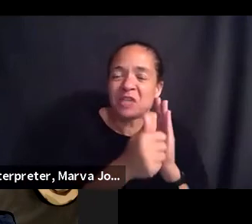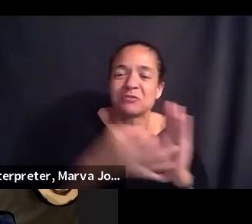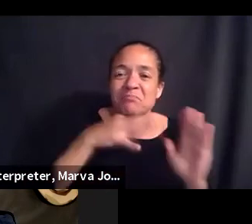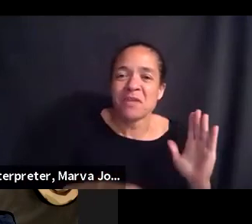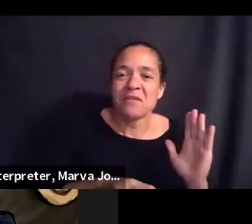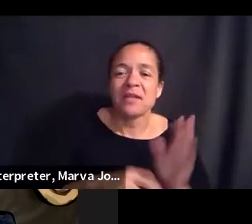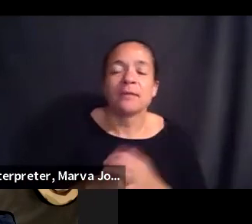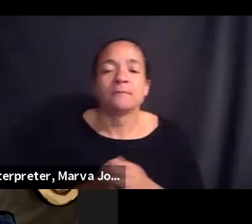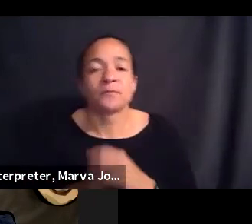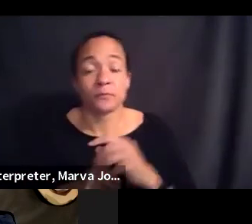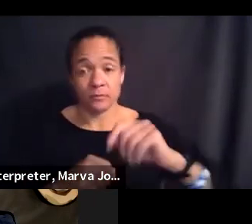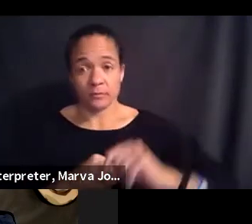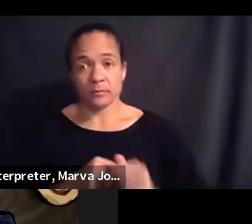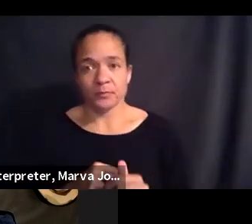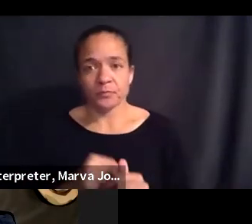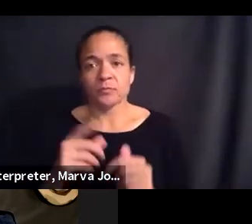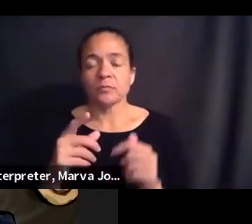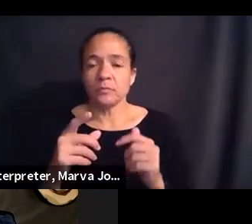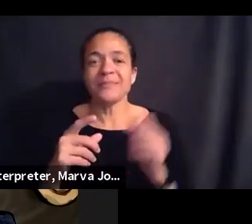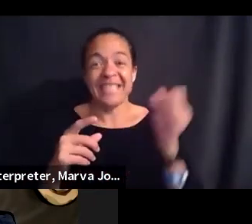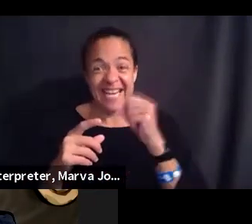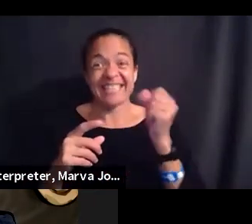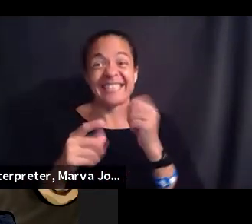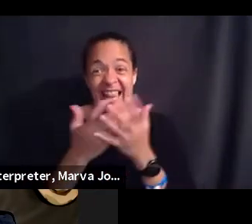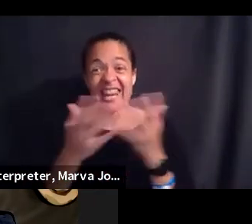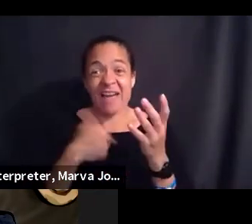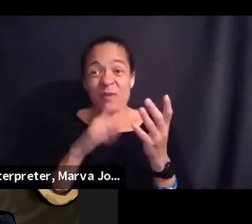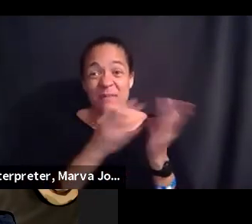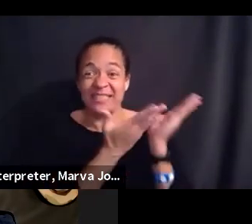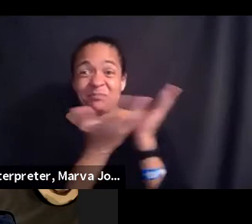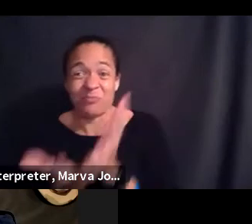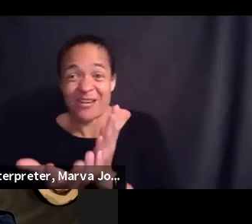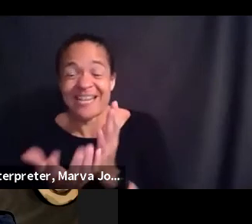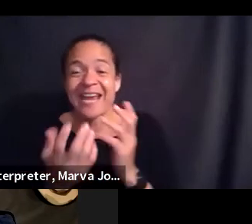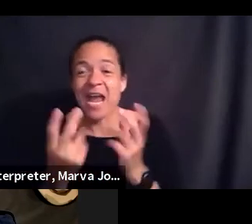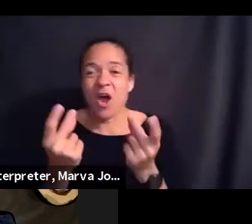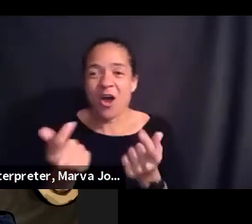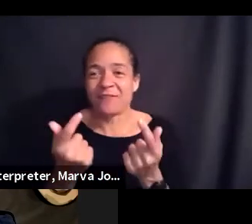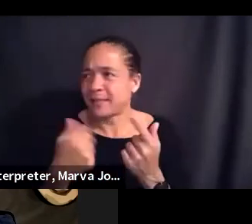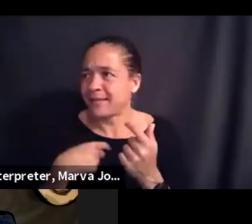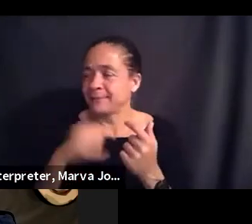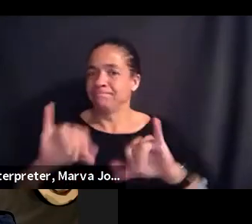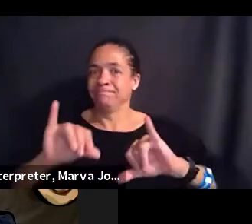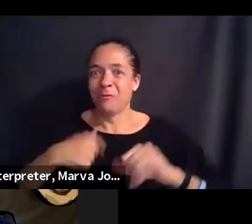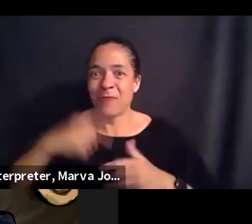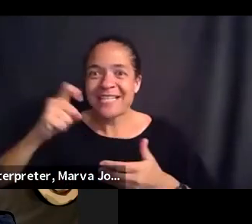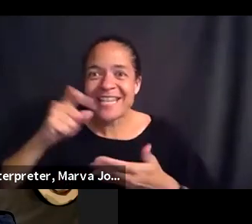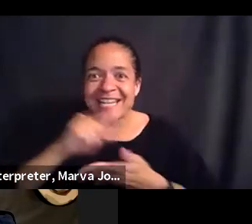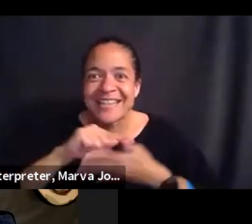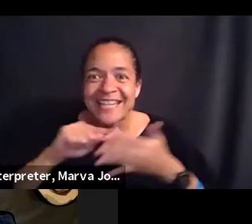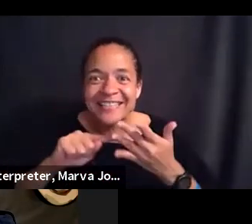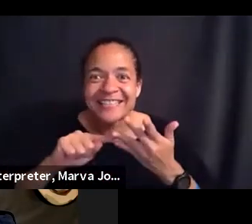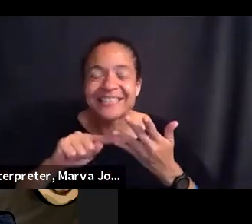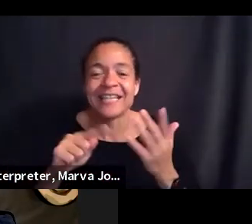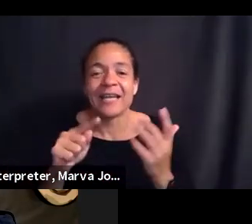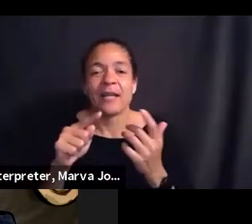lot of stuff that we had to kind of bring in the mix. And some of it was all of a sudden like, oh, we need this. And I'll, to be honest, when we're talking about